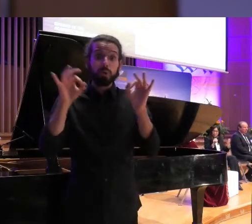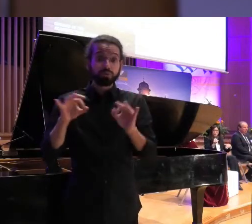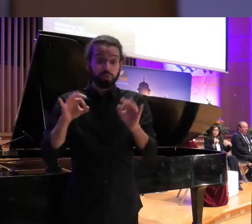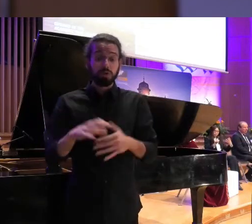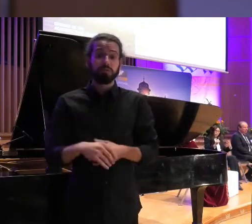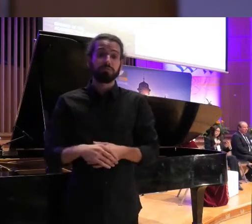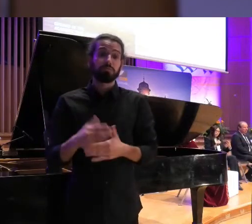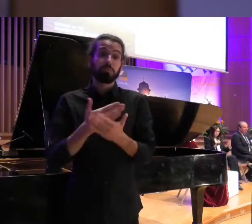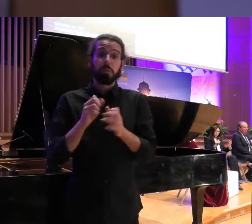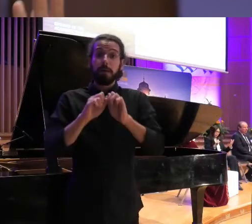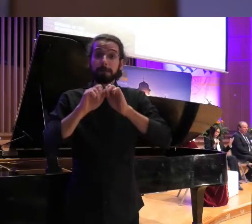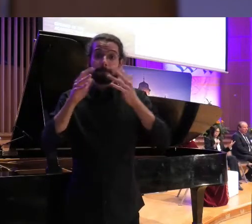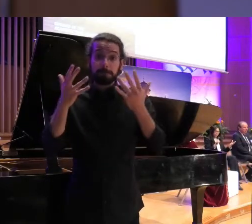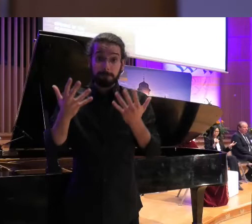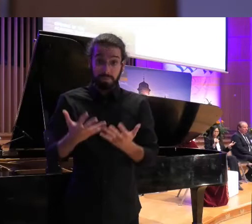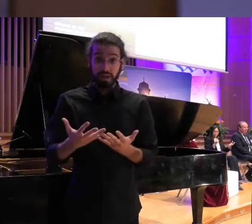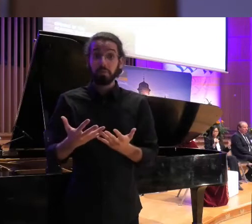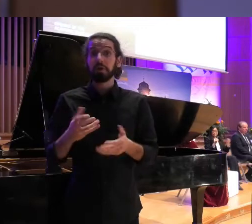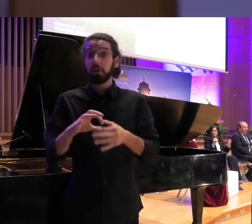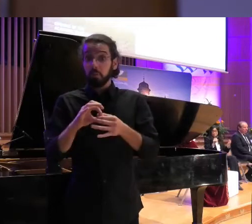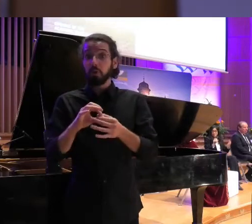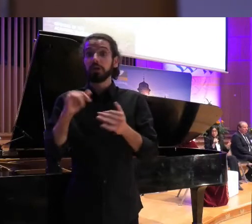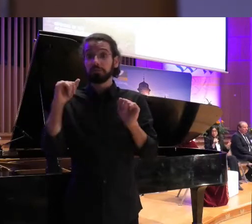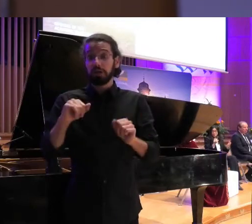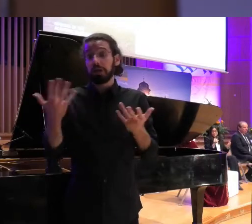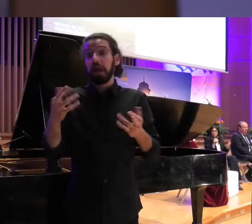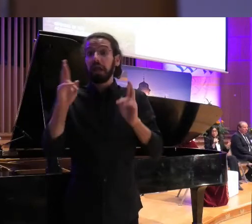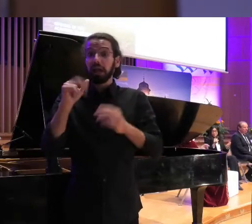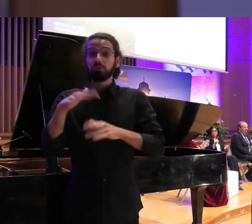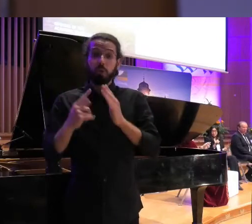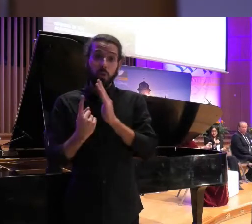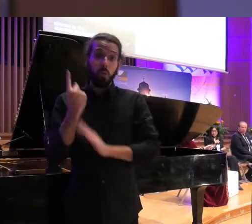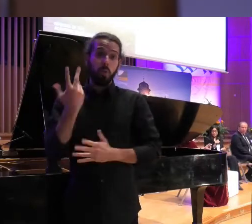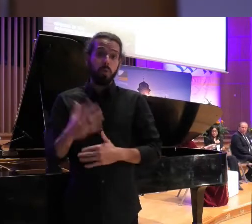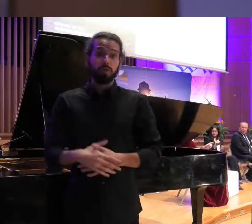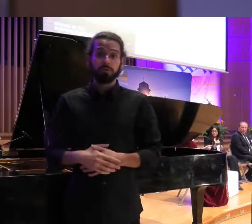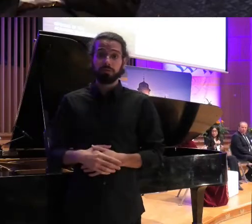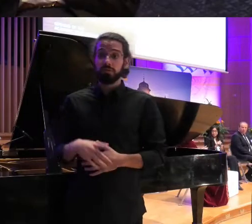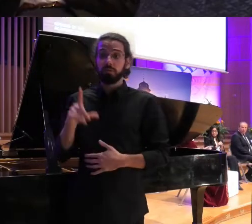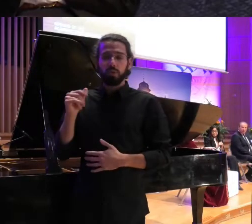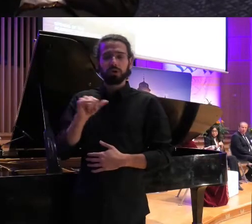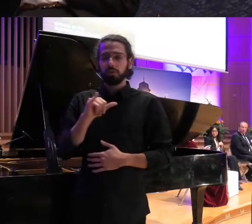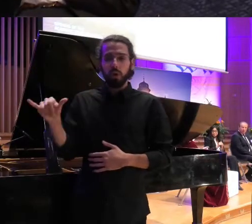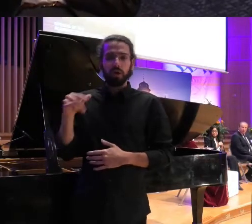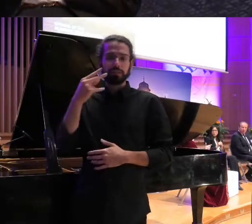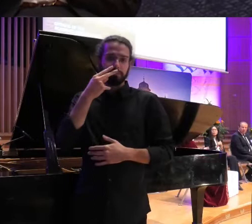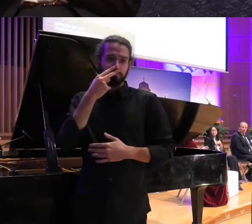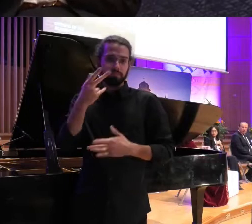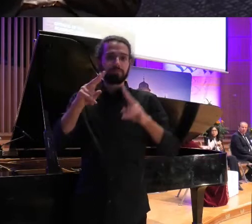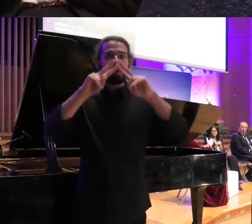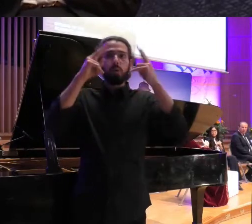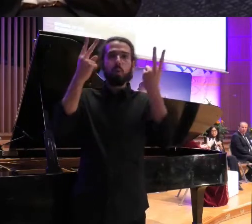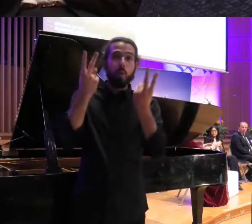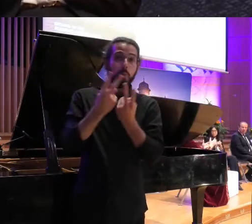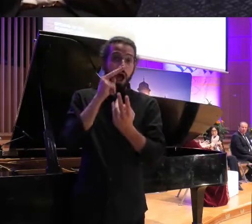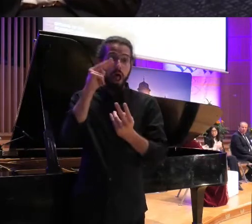can increase the risk of a flood event. So you always have a global perspective. So that's what I meant.